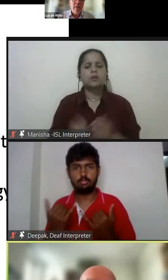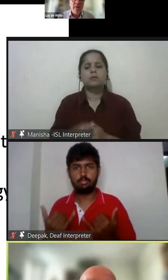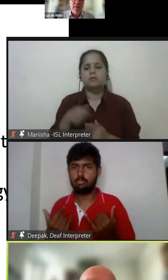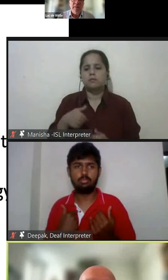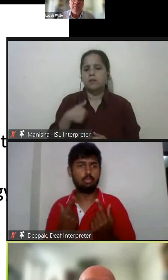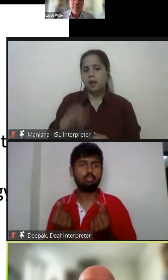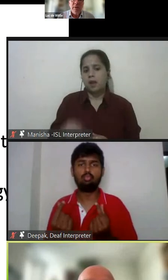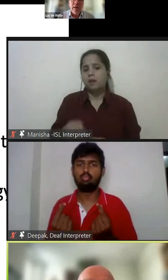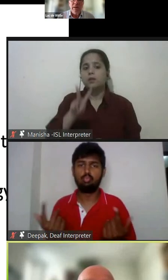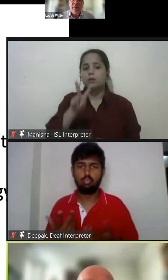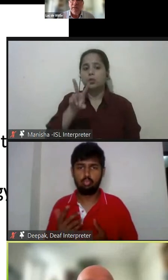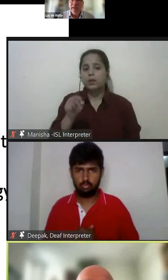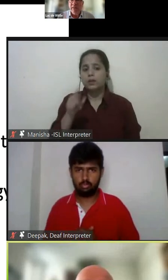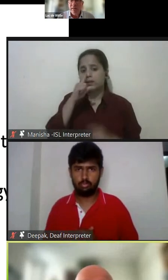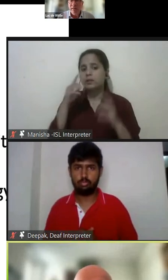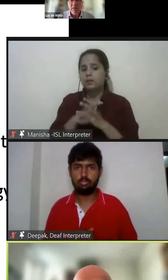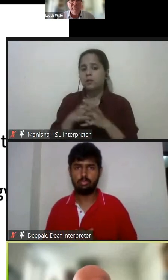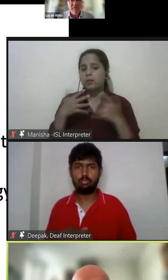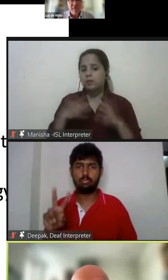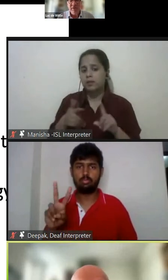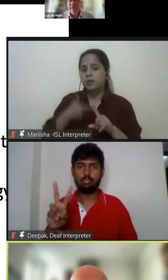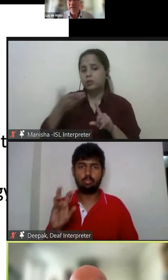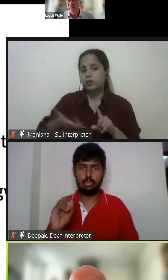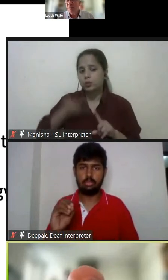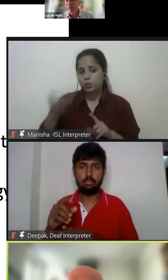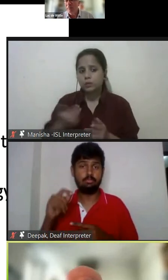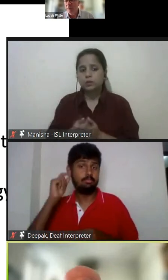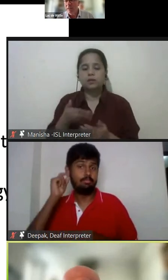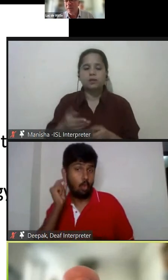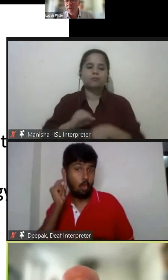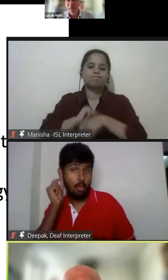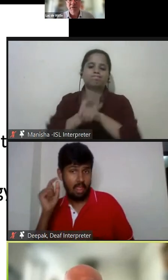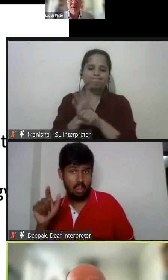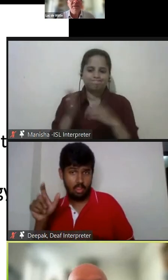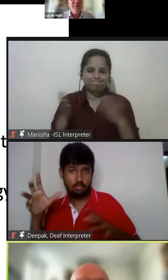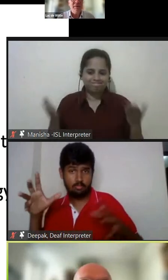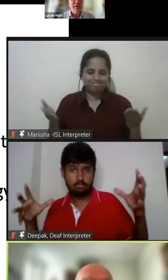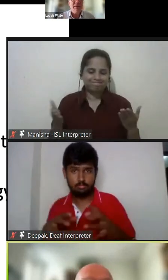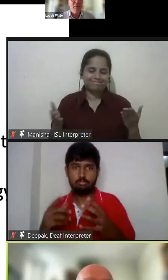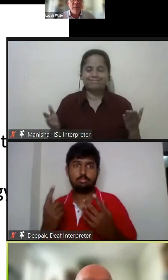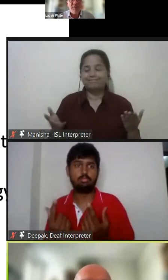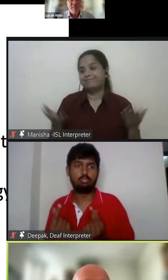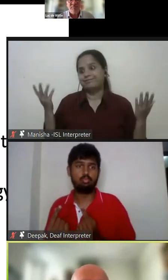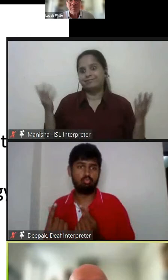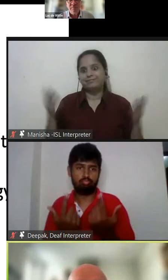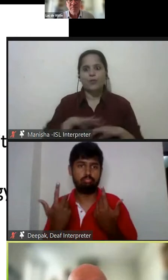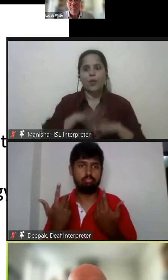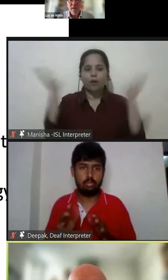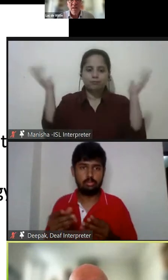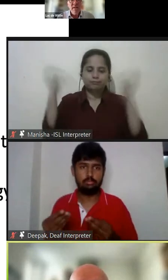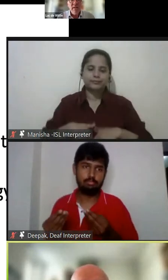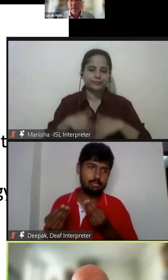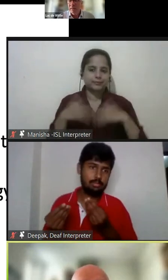women. And then COVID made it all collapse.